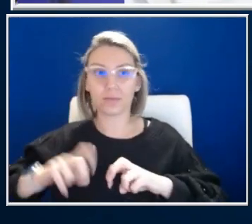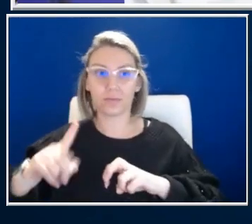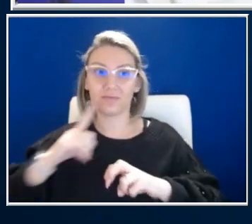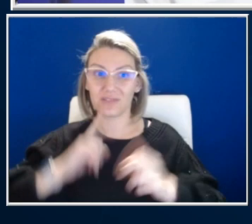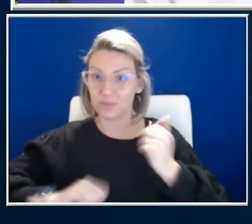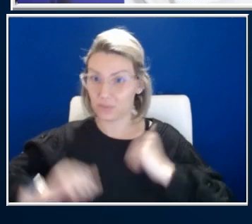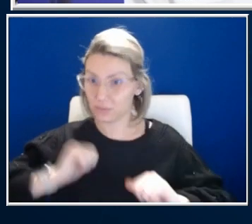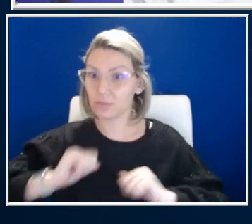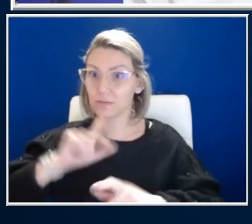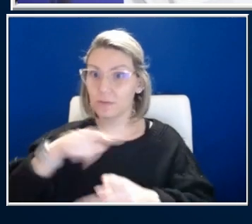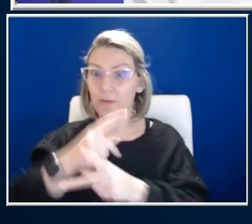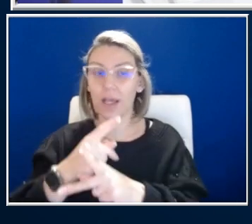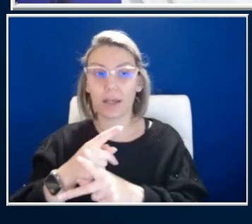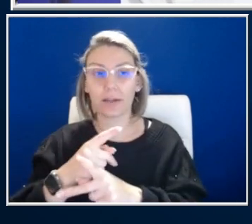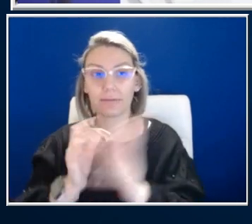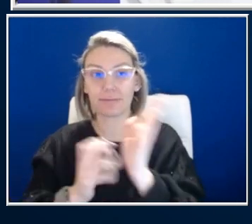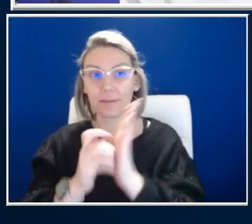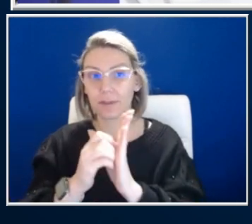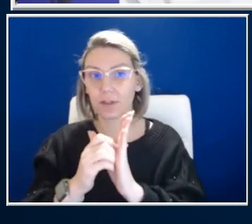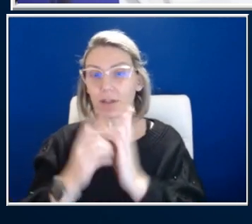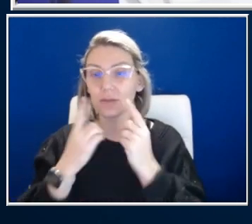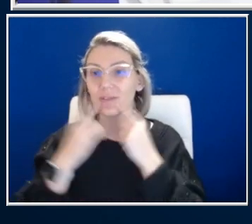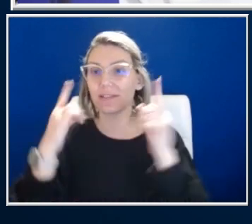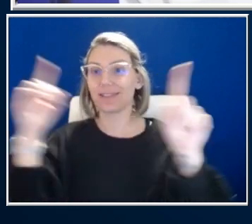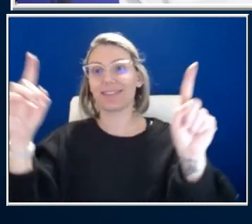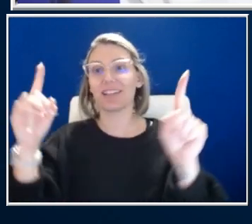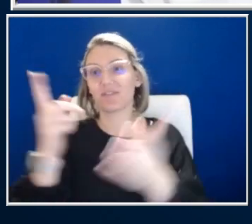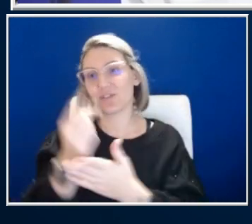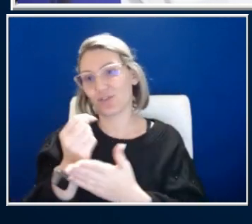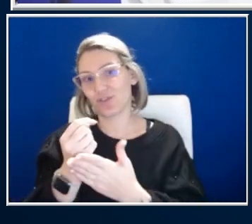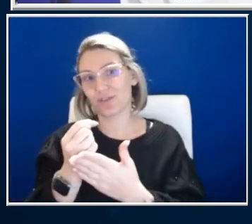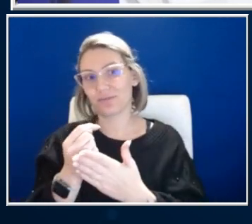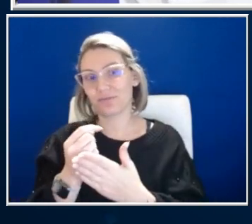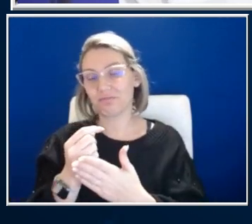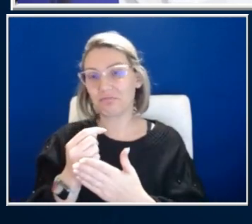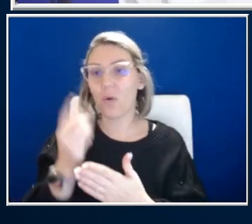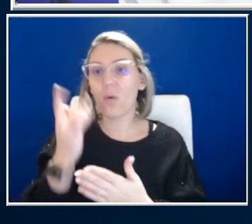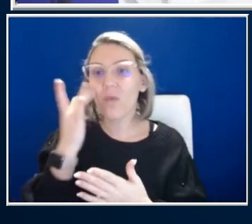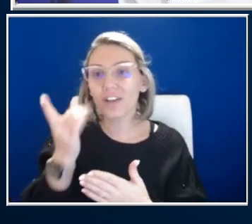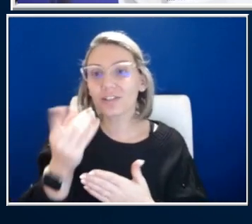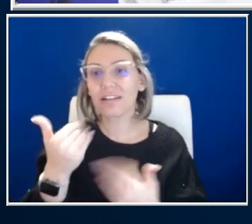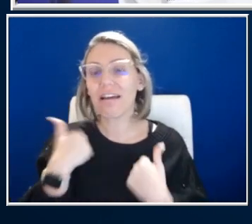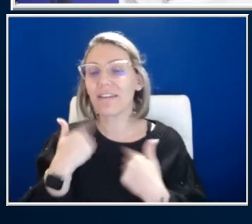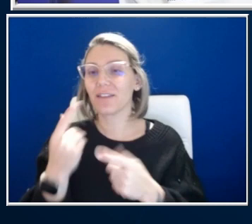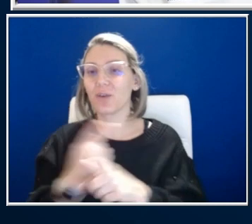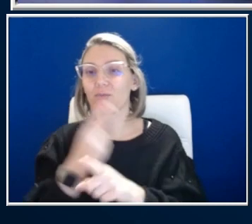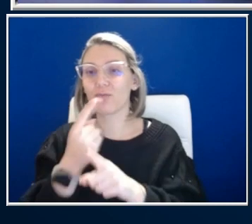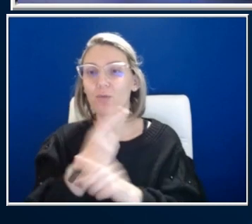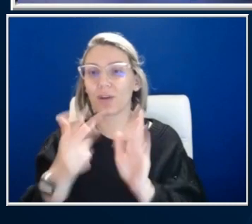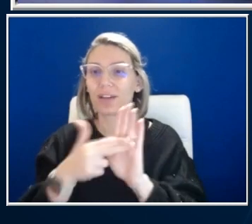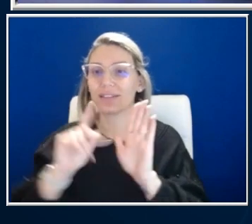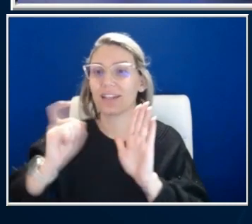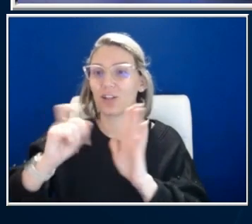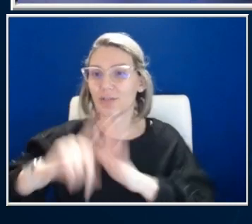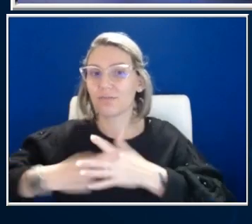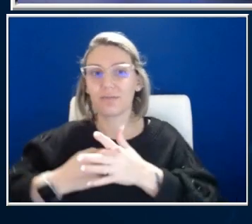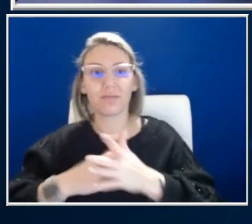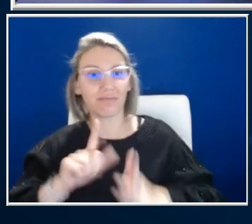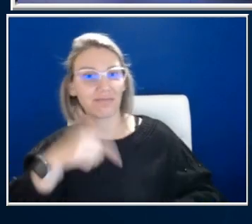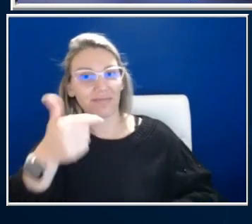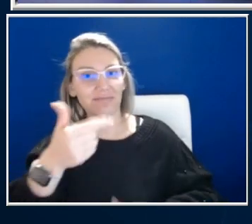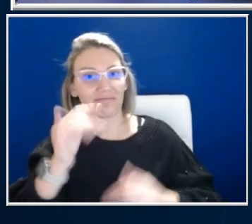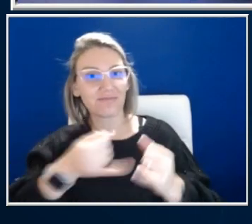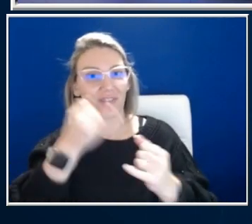cancer that was so successfully treated because she got the right diagnosis at the beginning. Dr. Alcaz, final thoughts?